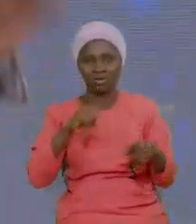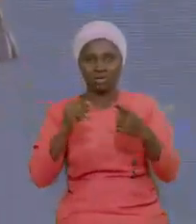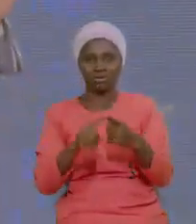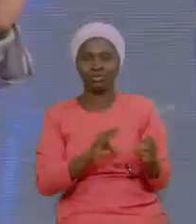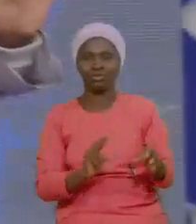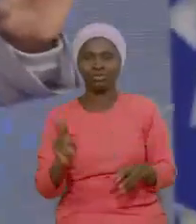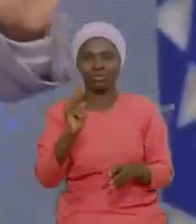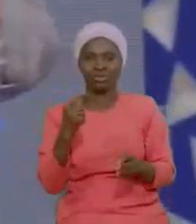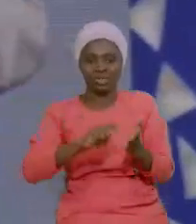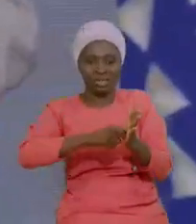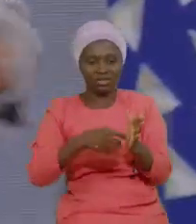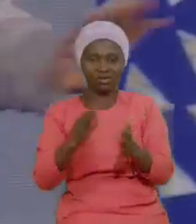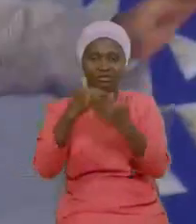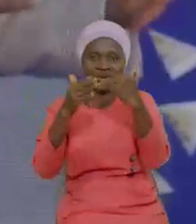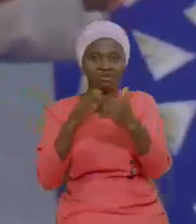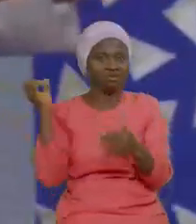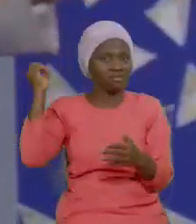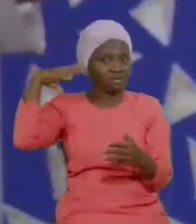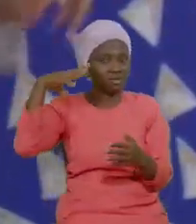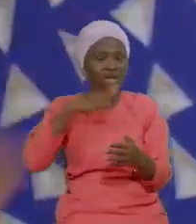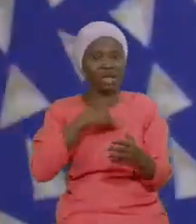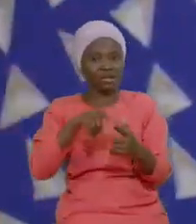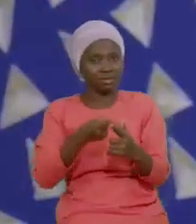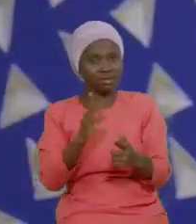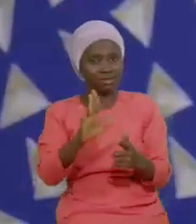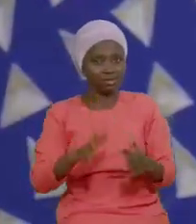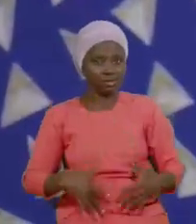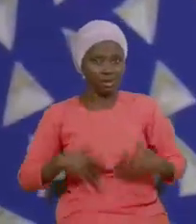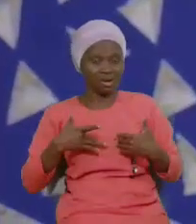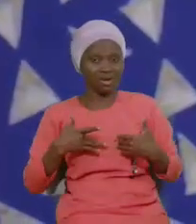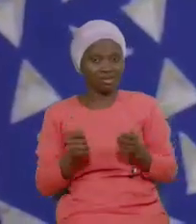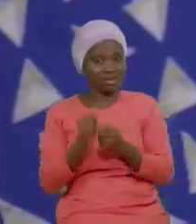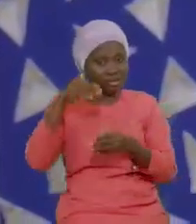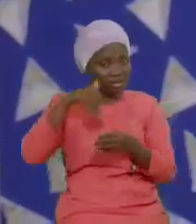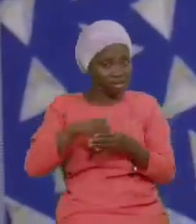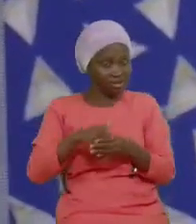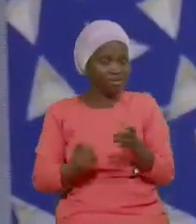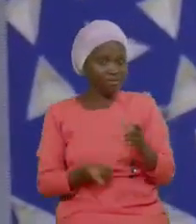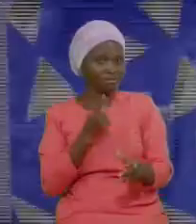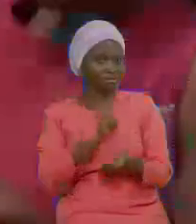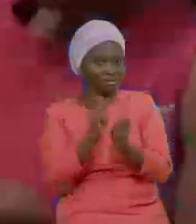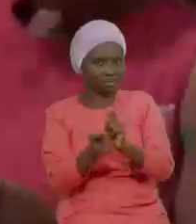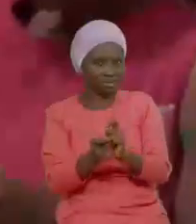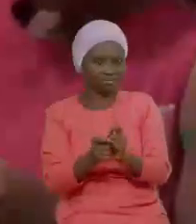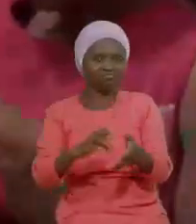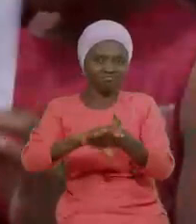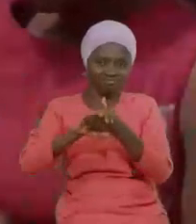heaven, grace. And then your life, internally first, is changed. Congratulations.